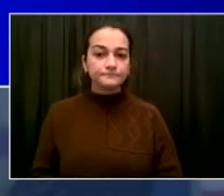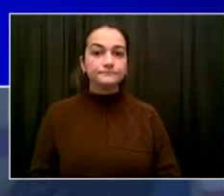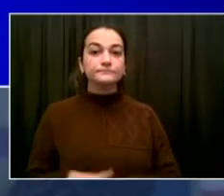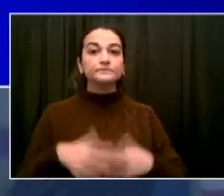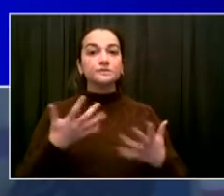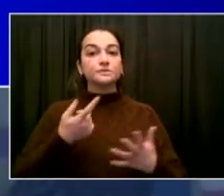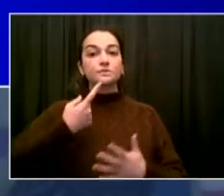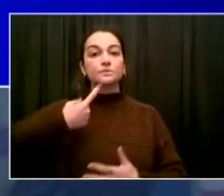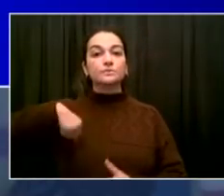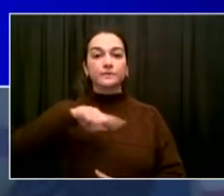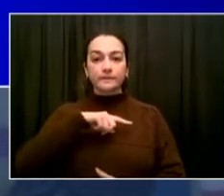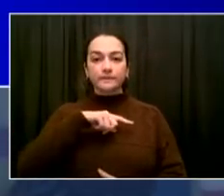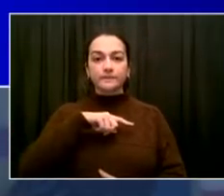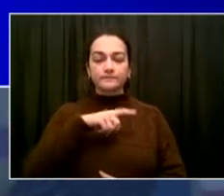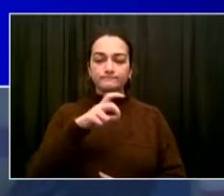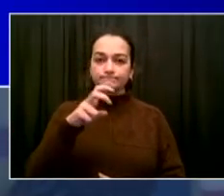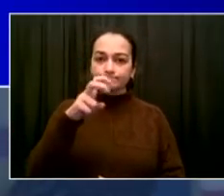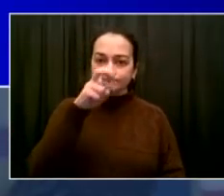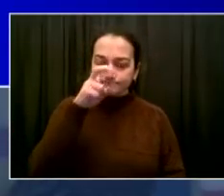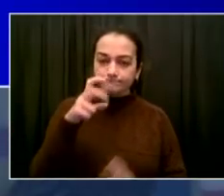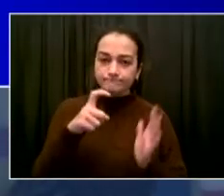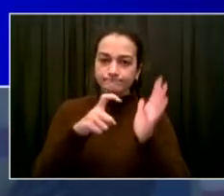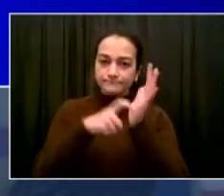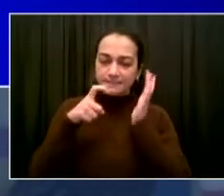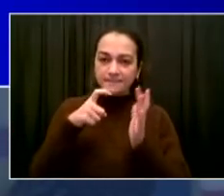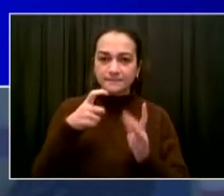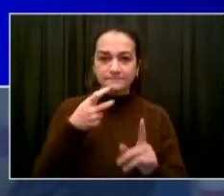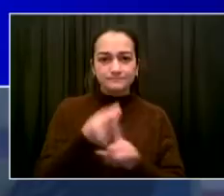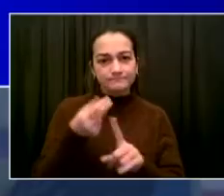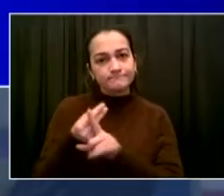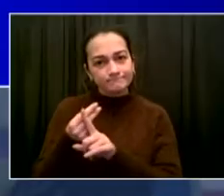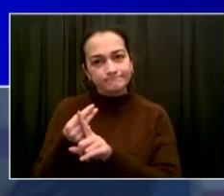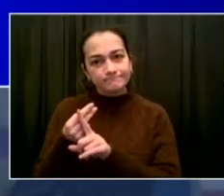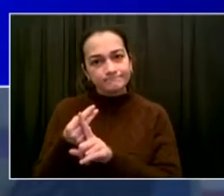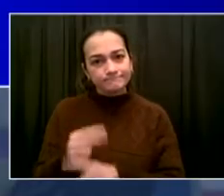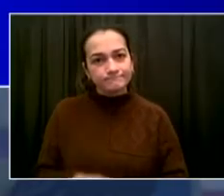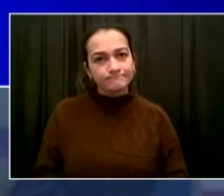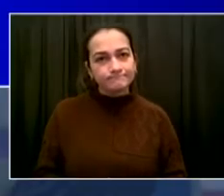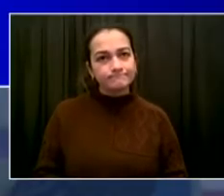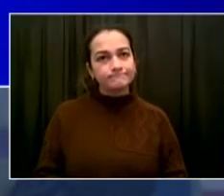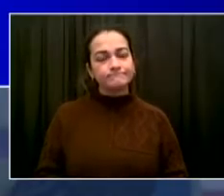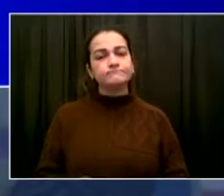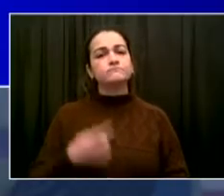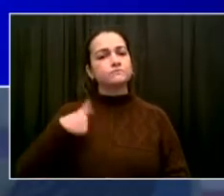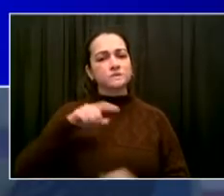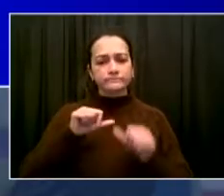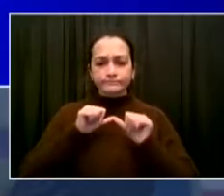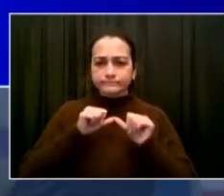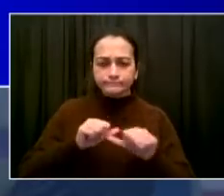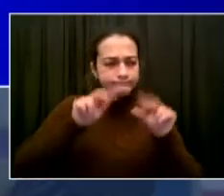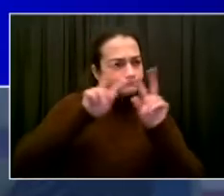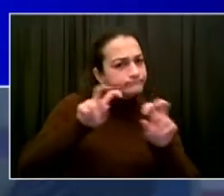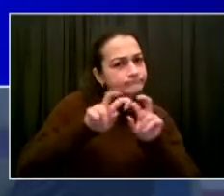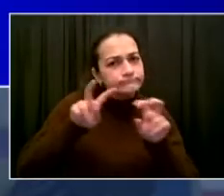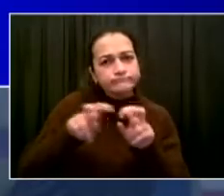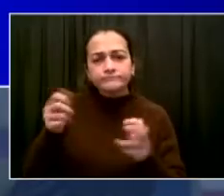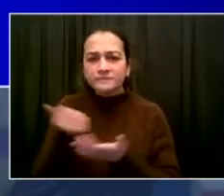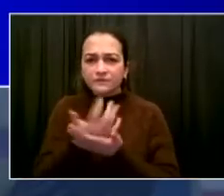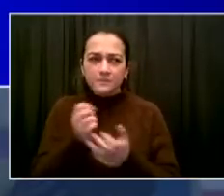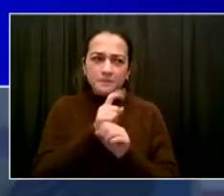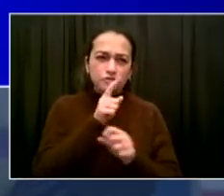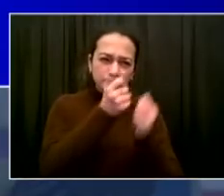Omicron and to make sure this is a brief period of time and one that does not leave too many scars on the people of this city.